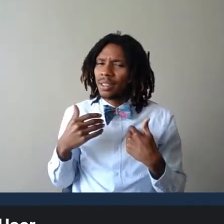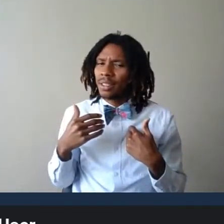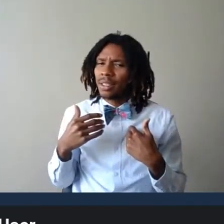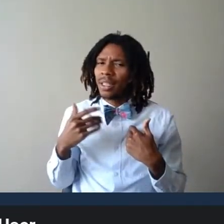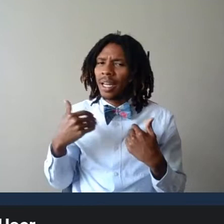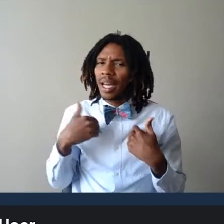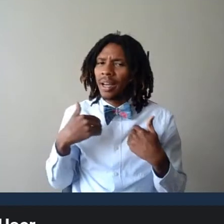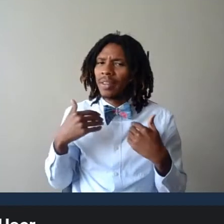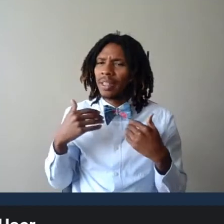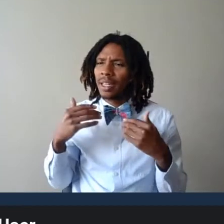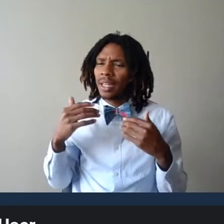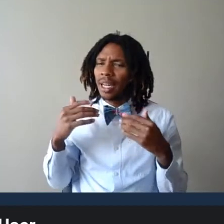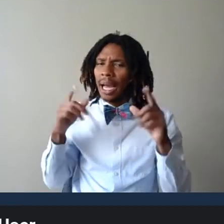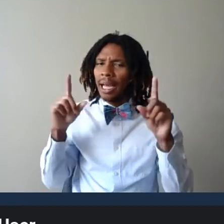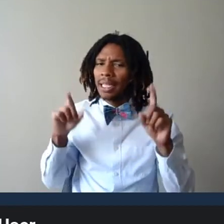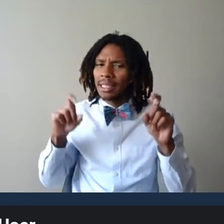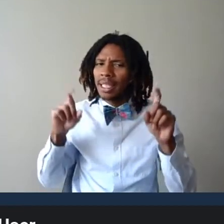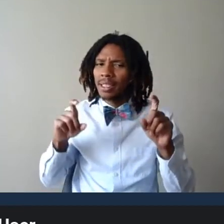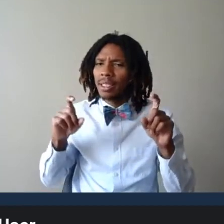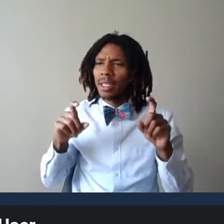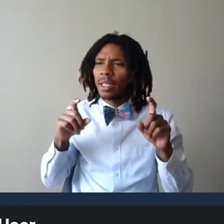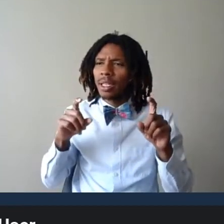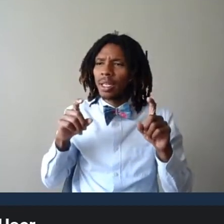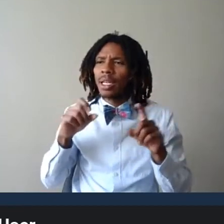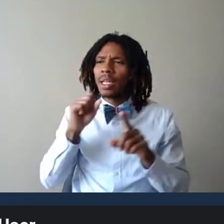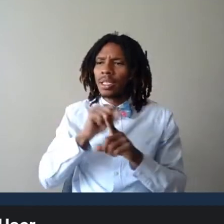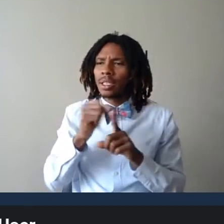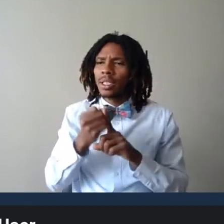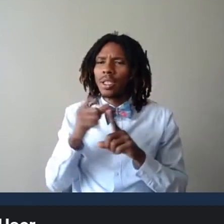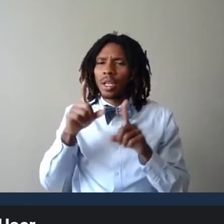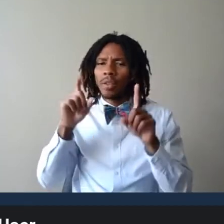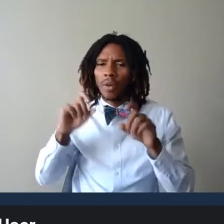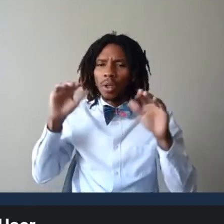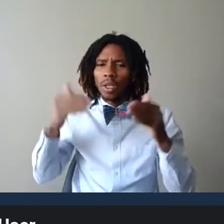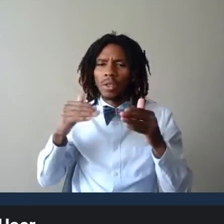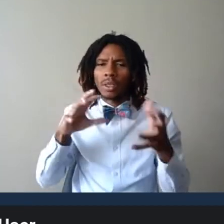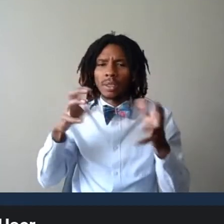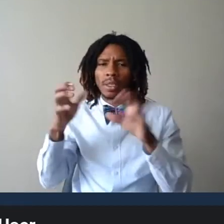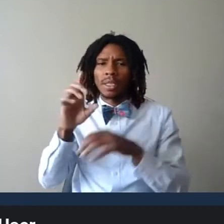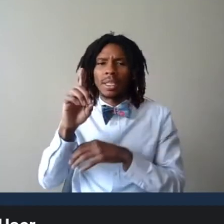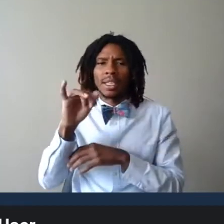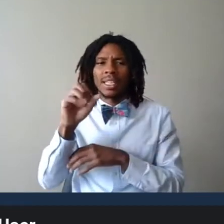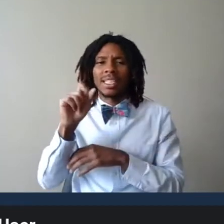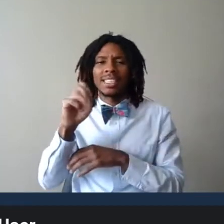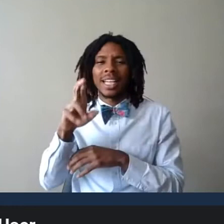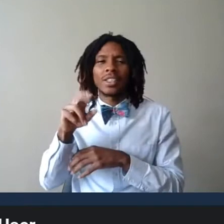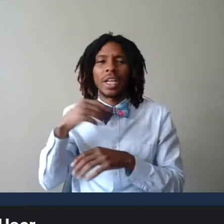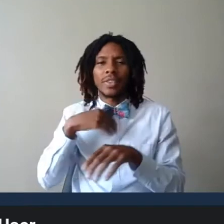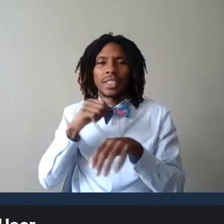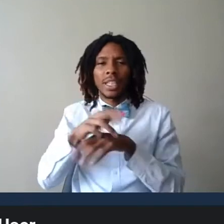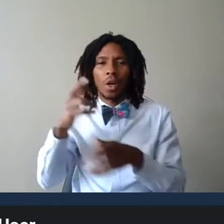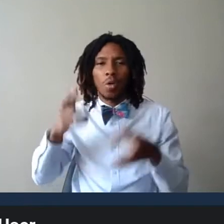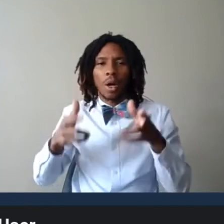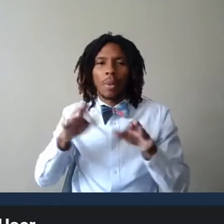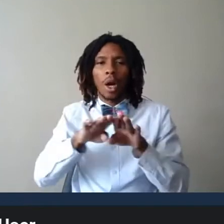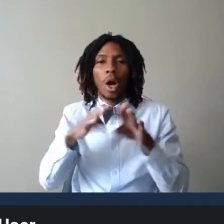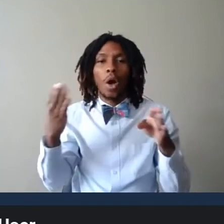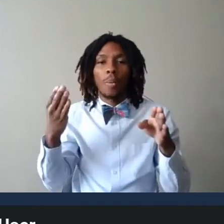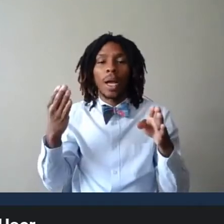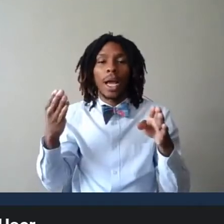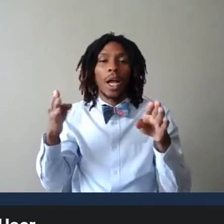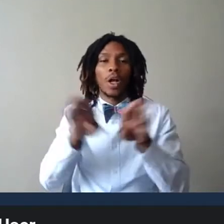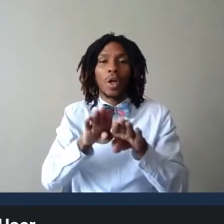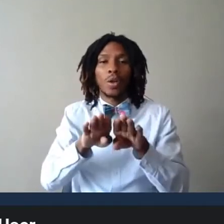test scenario where you had the Fukushima disaster and you had to send in a robot to open up and close the walls